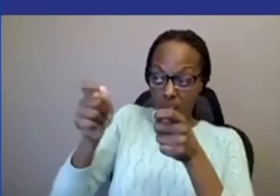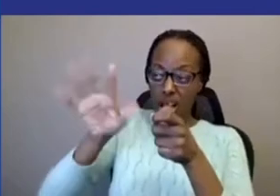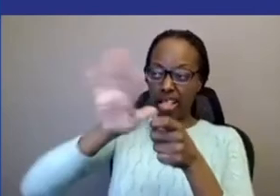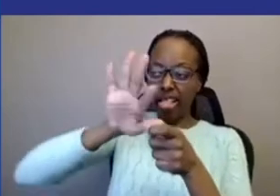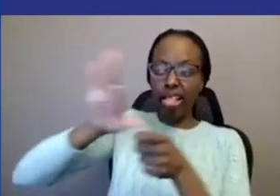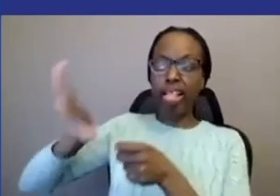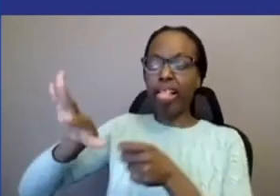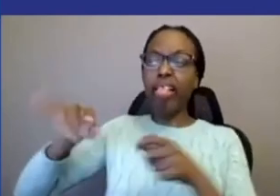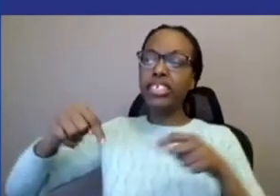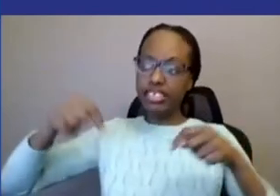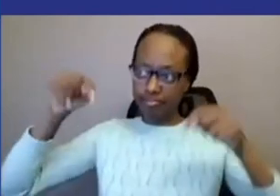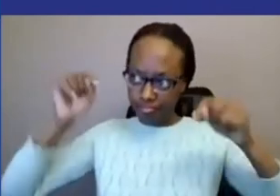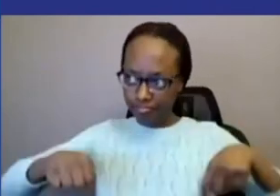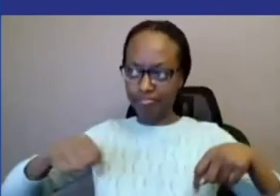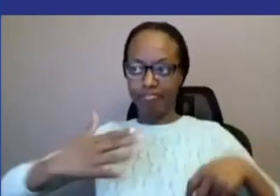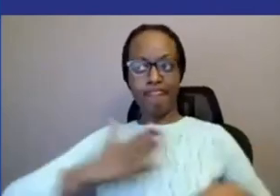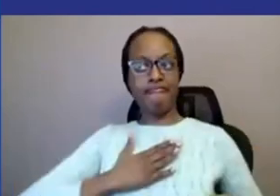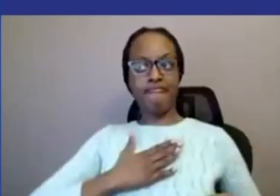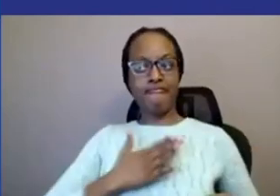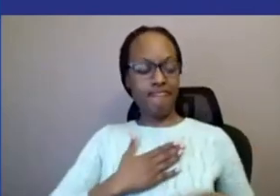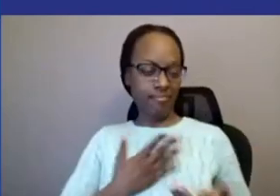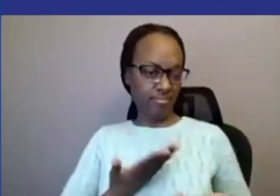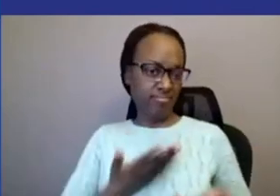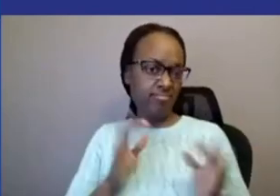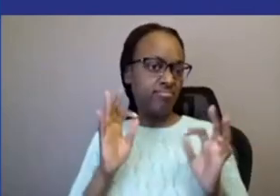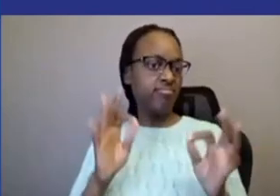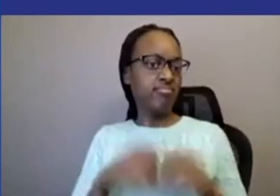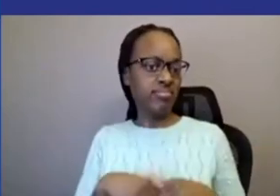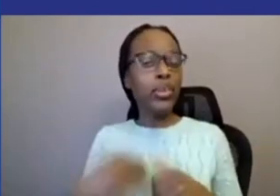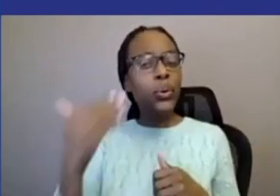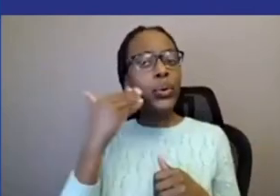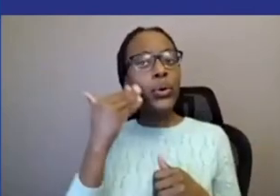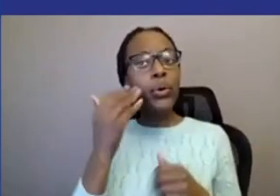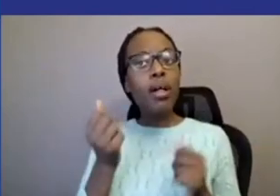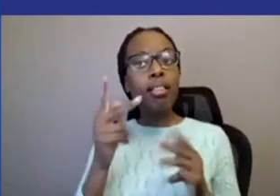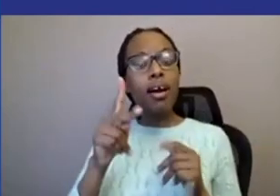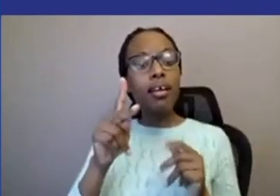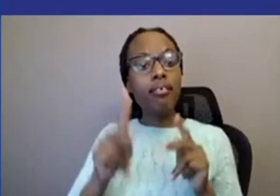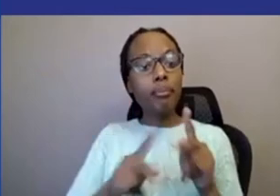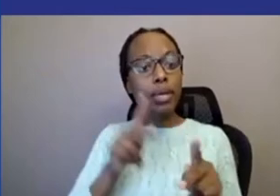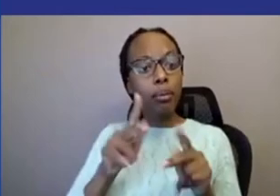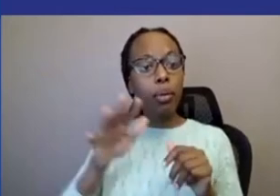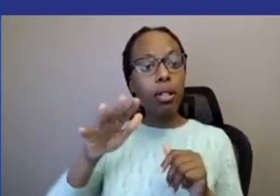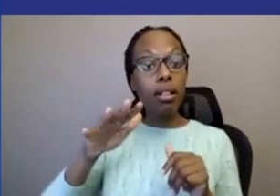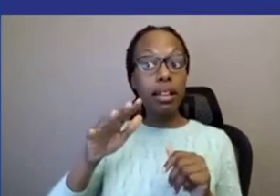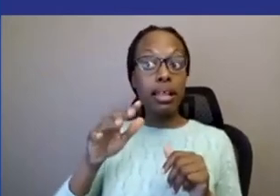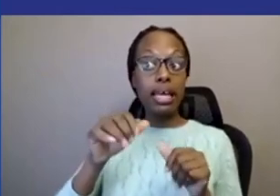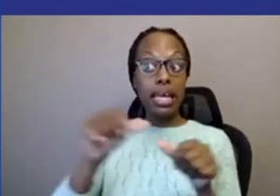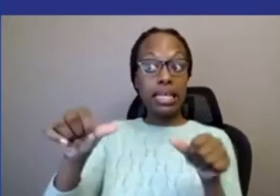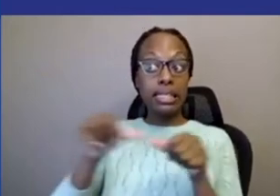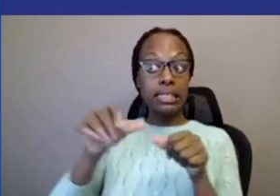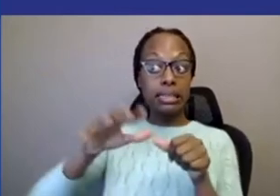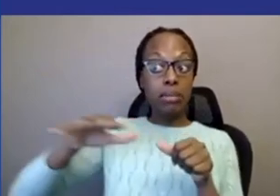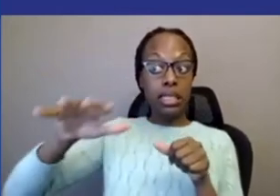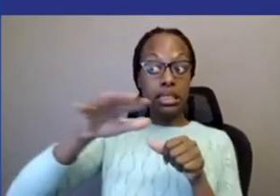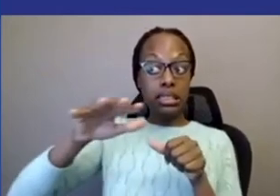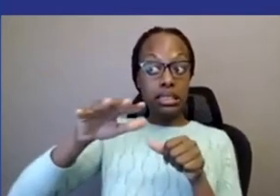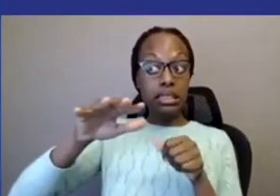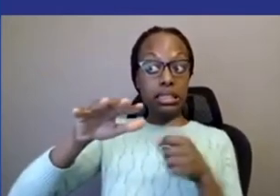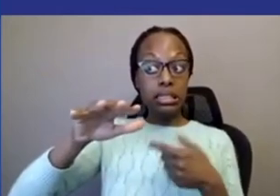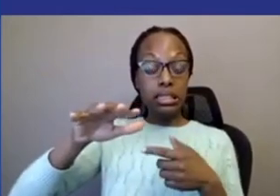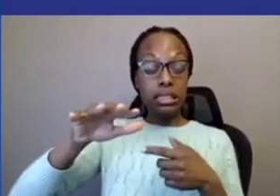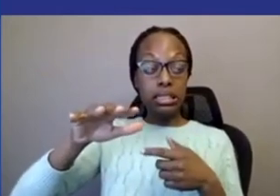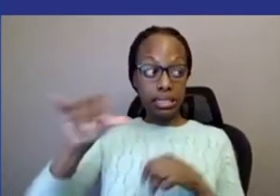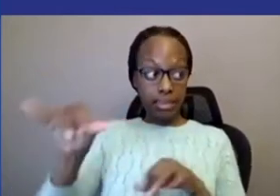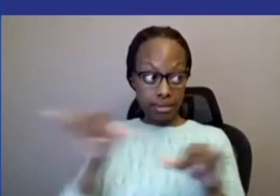the question of, like, because we do know that there are a lot of people in spaces that aren't necessarily of the lived experience that you have, JaQuel.